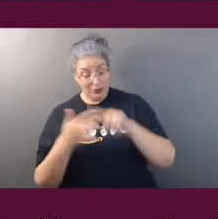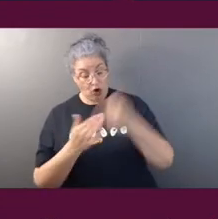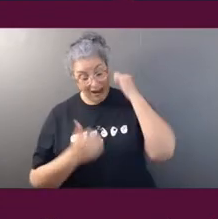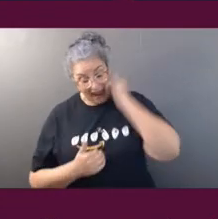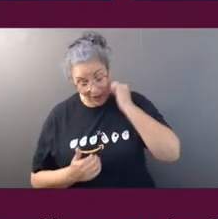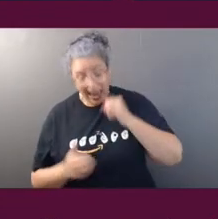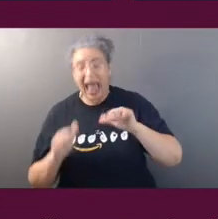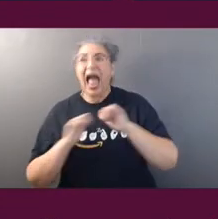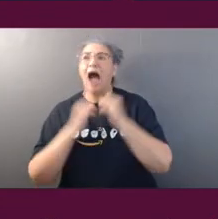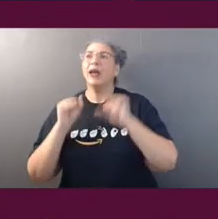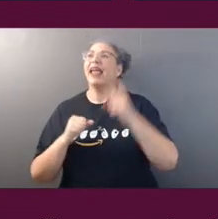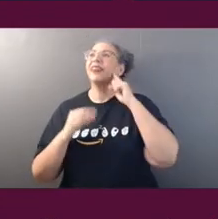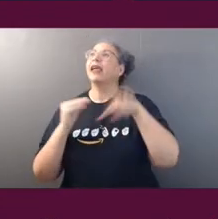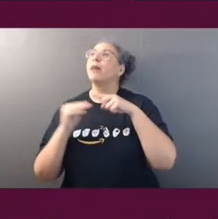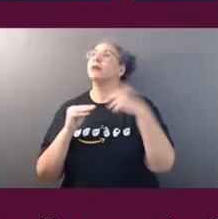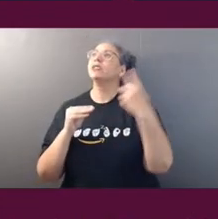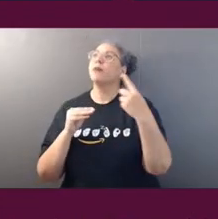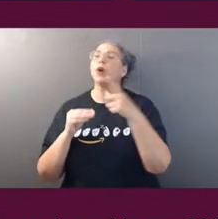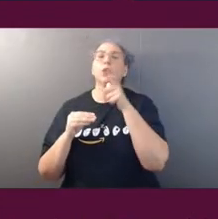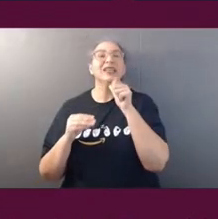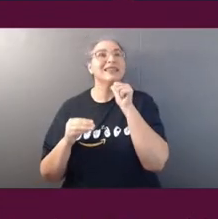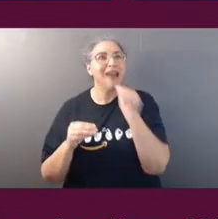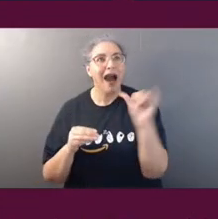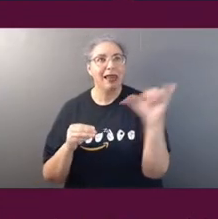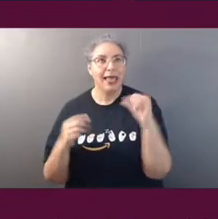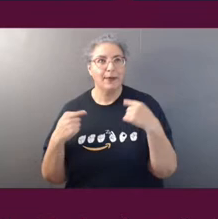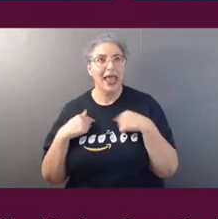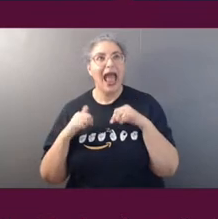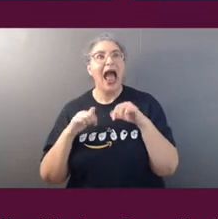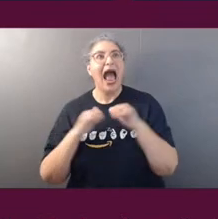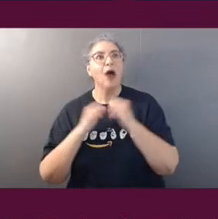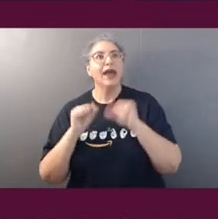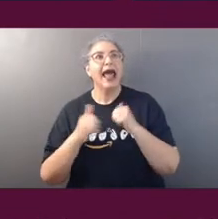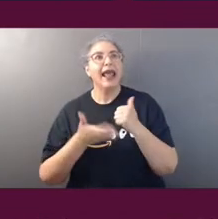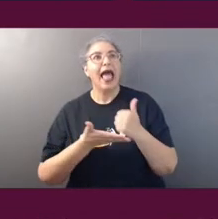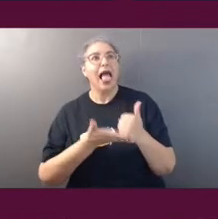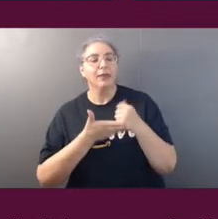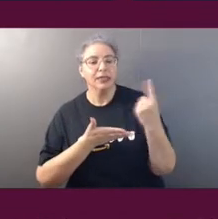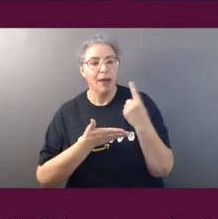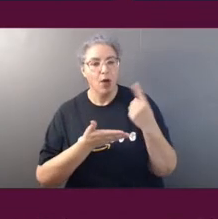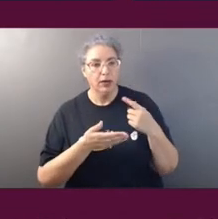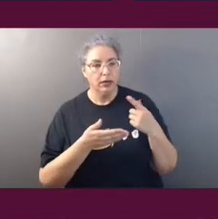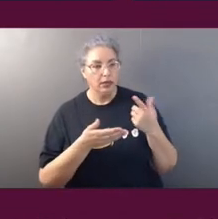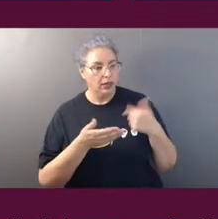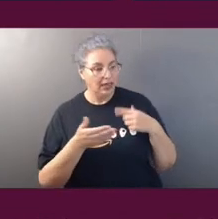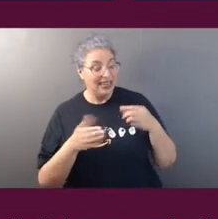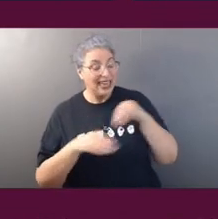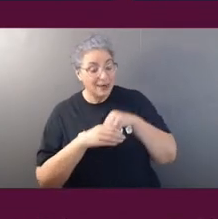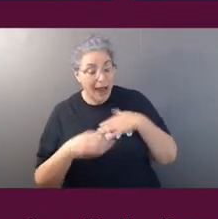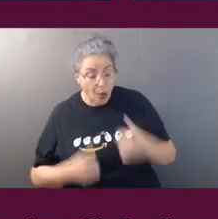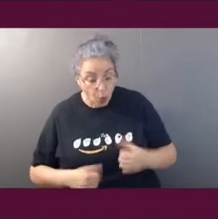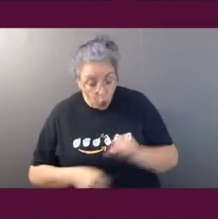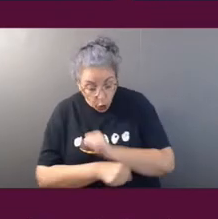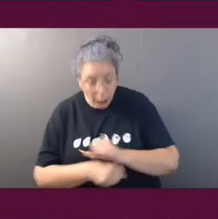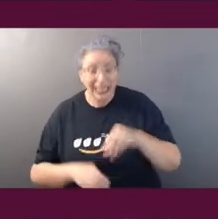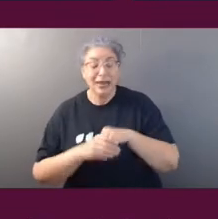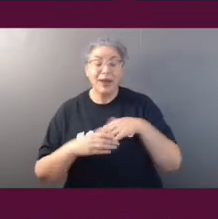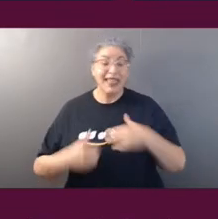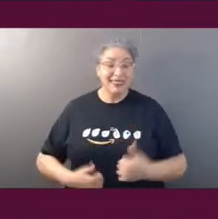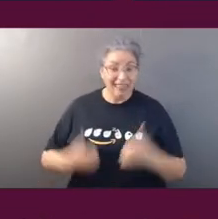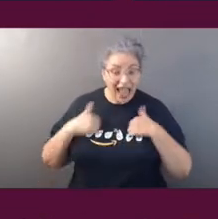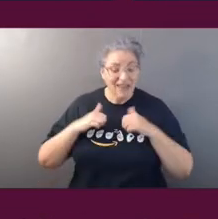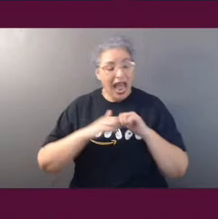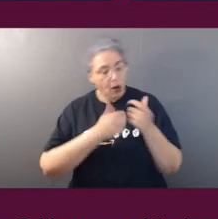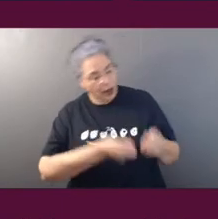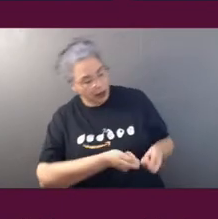can I think of someone that is not me, like me? How can I help somebody that's down here that needs a little bit of help in my work, in my life,